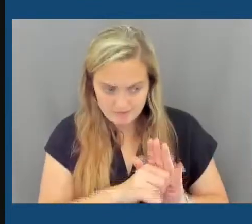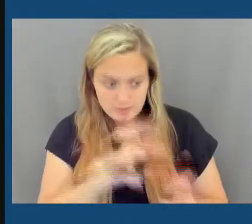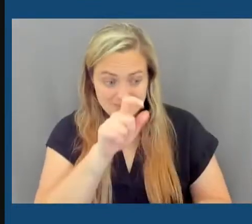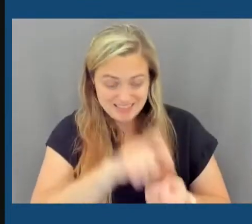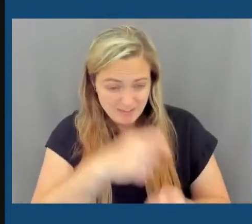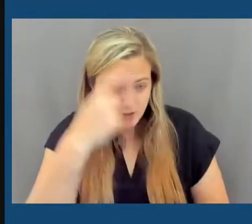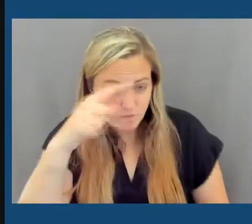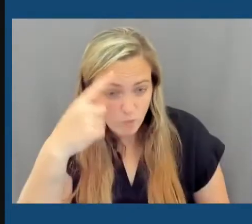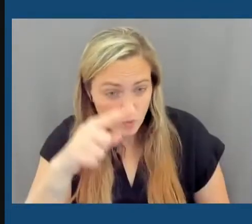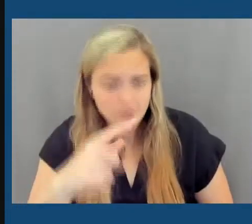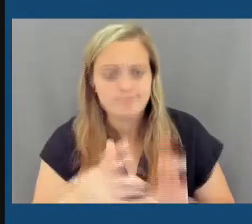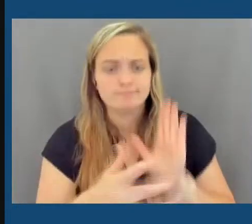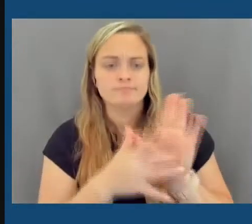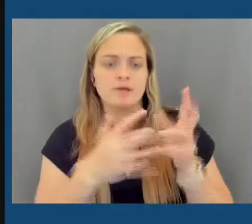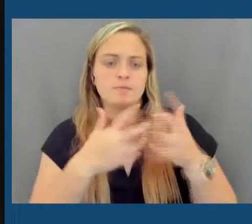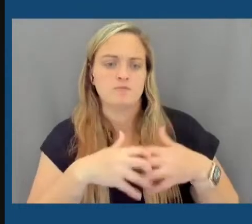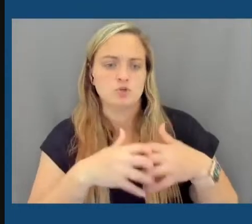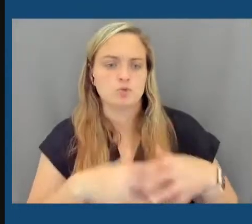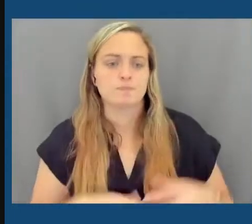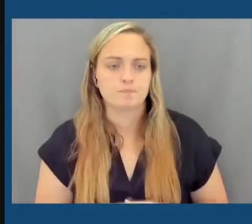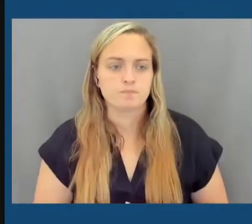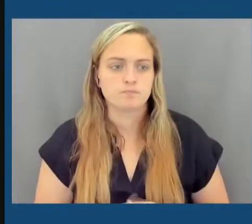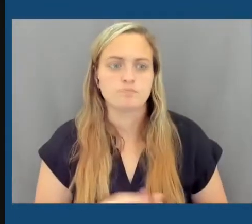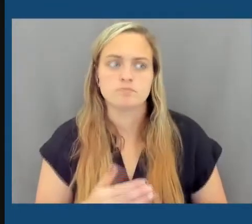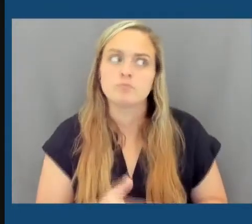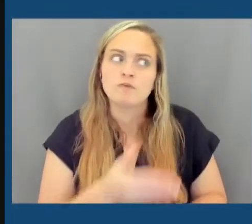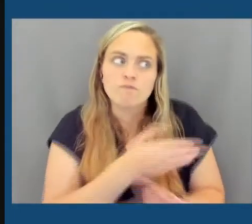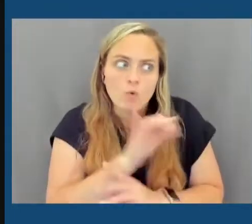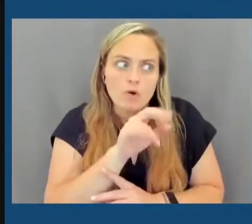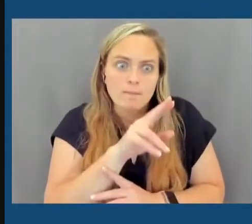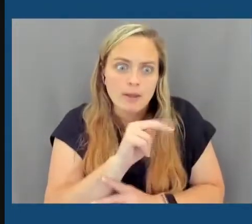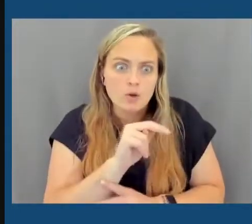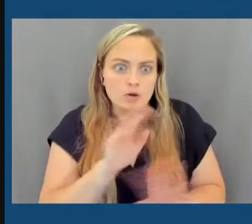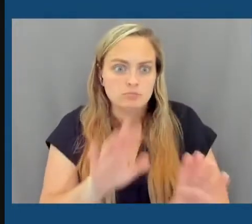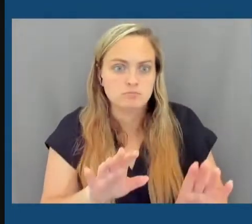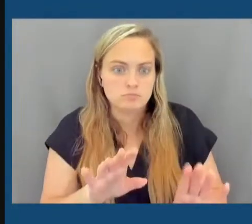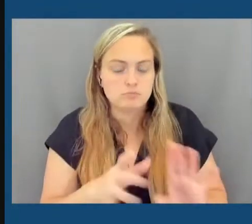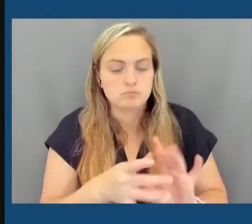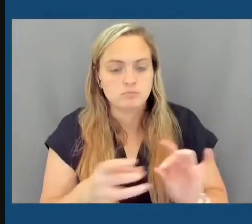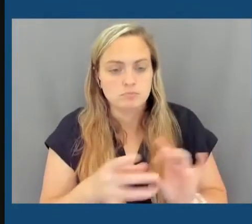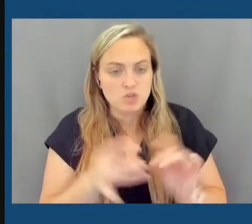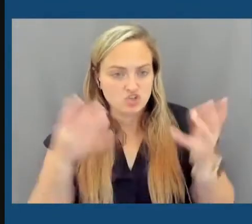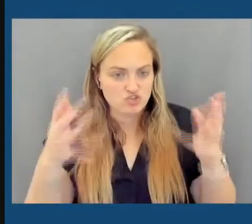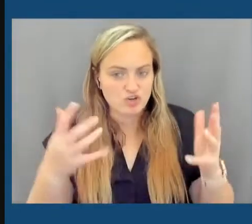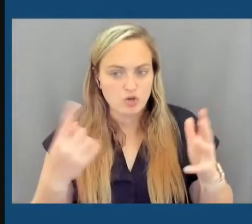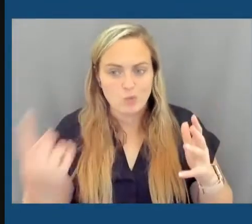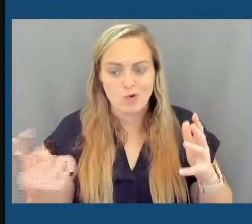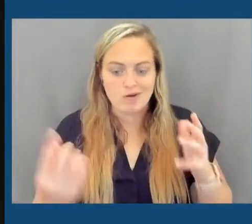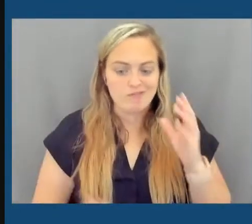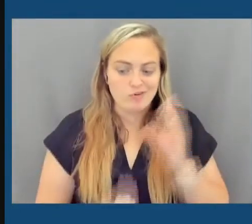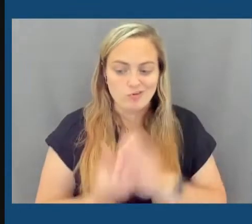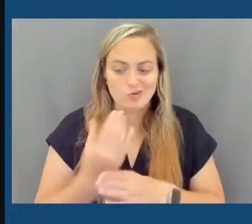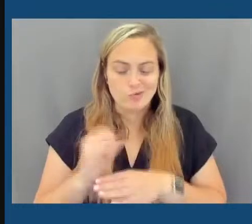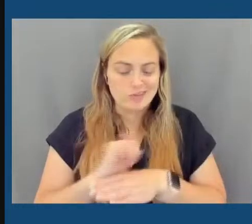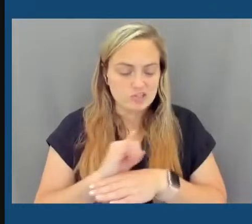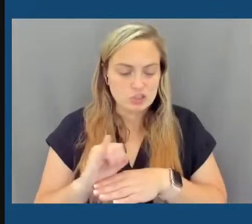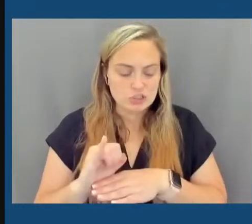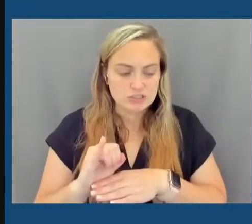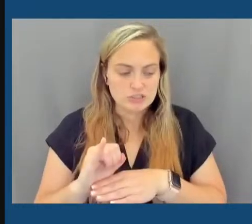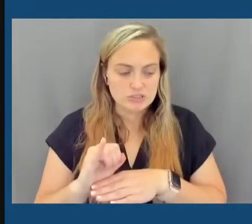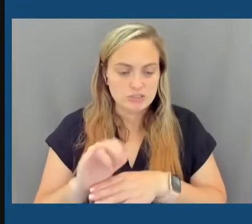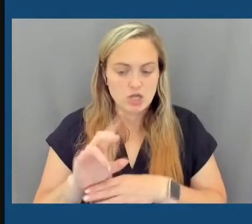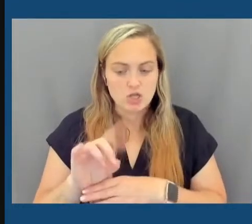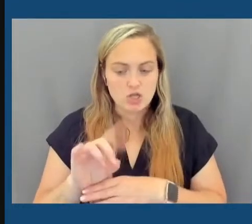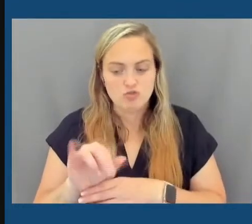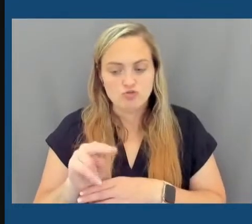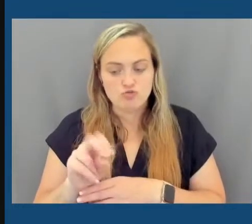for tech manufacturing. This was before Micron, but again, we mentioned one of our growth industries, drones and